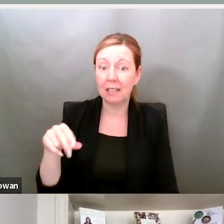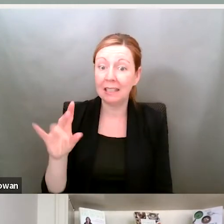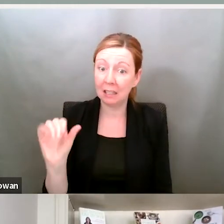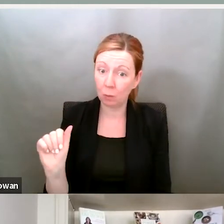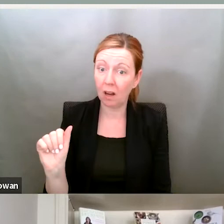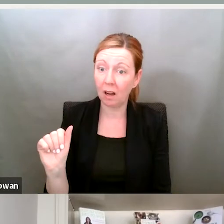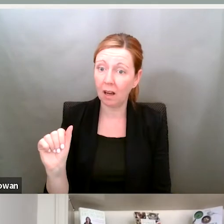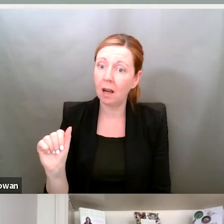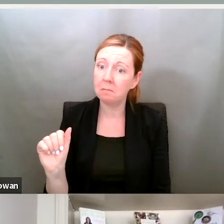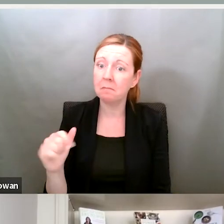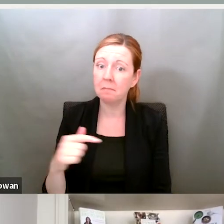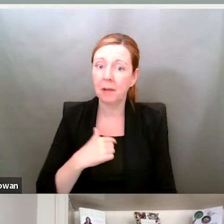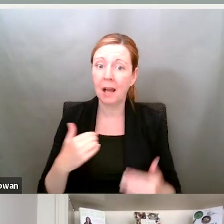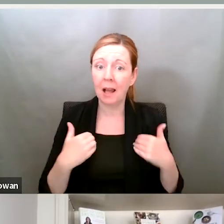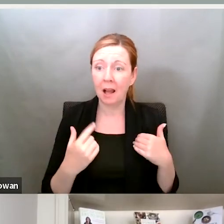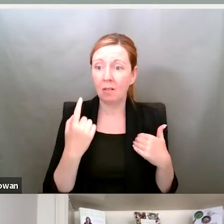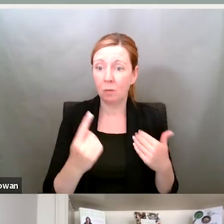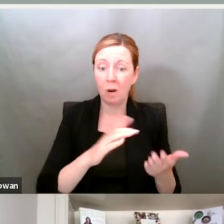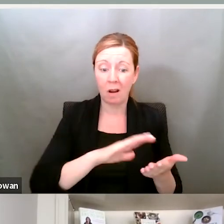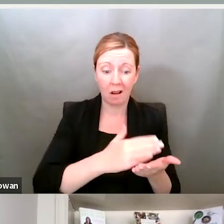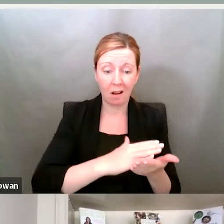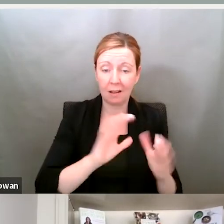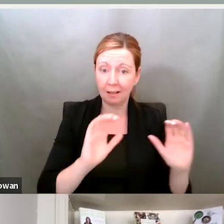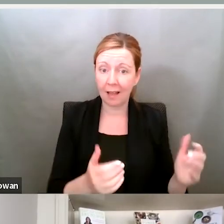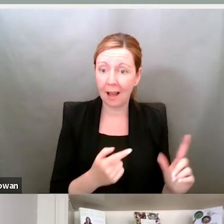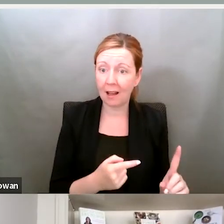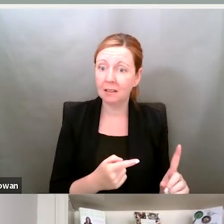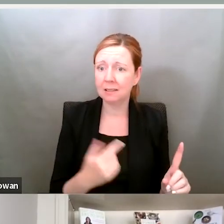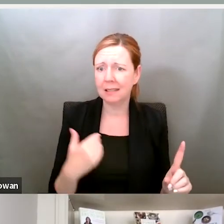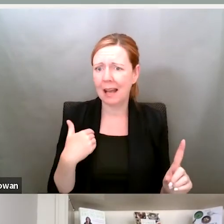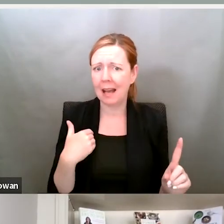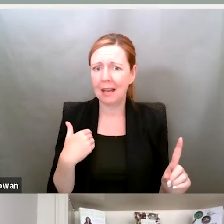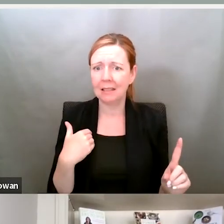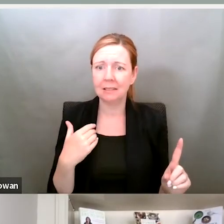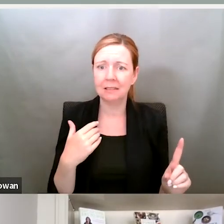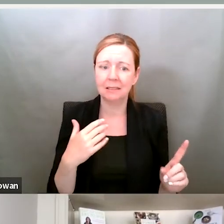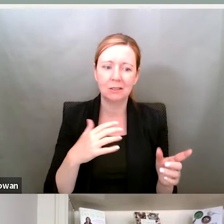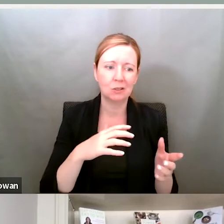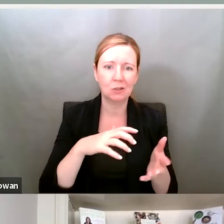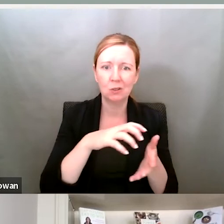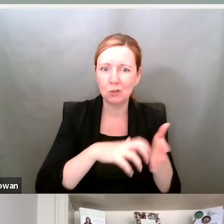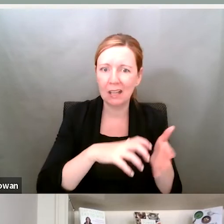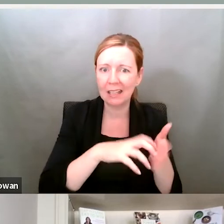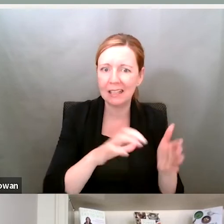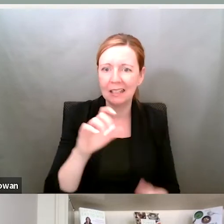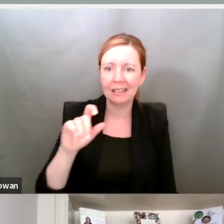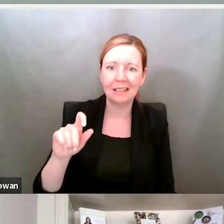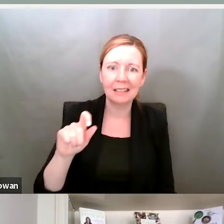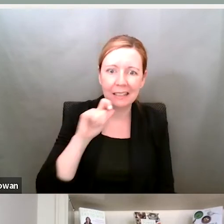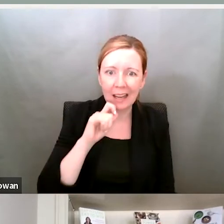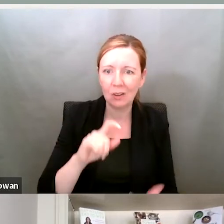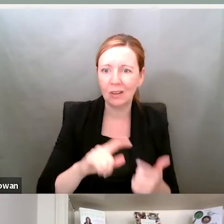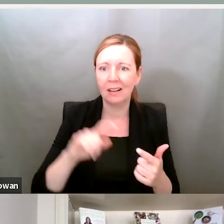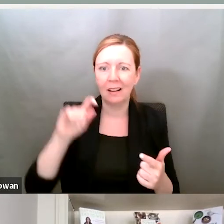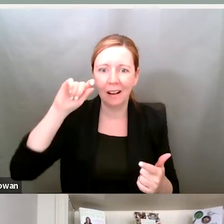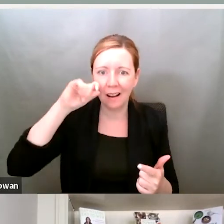I have one version in our class that's just, it's got like shredded carrot and onion and the spices. Of